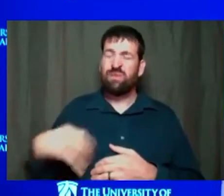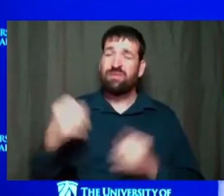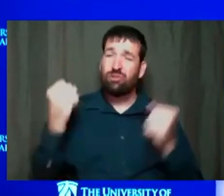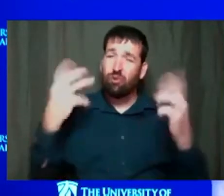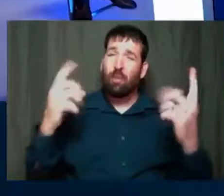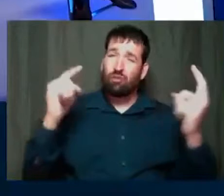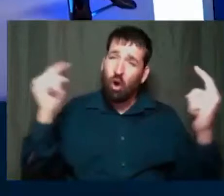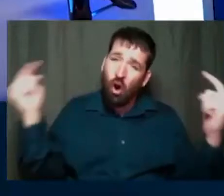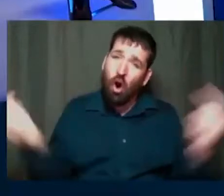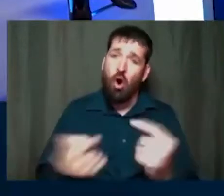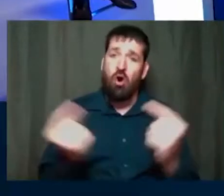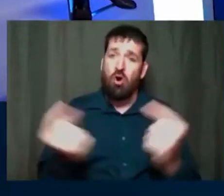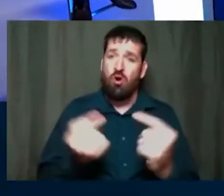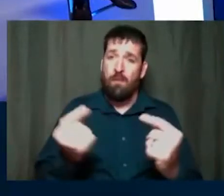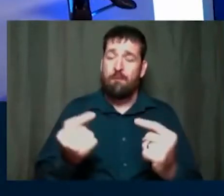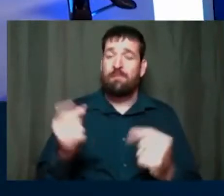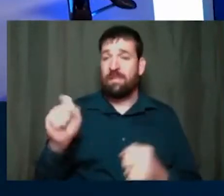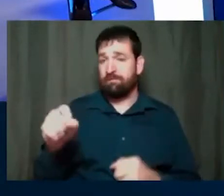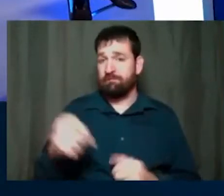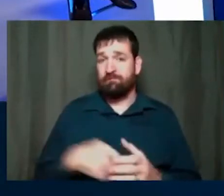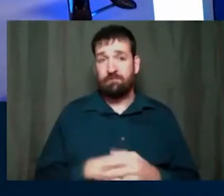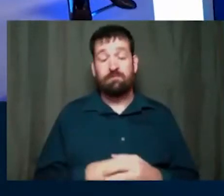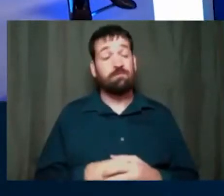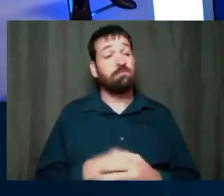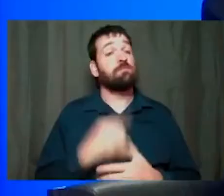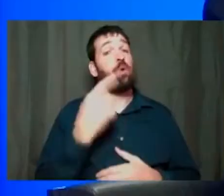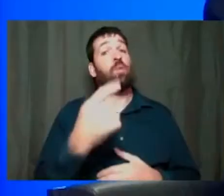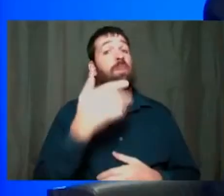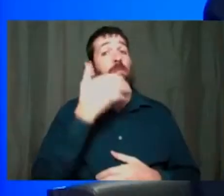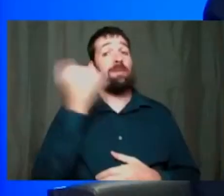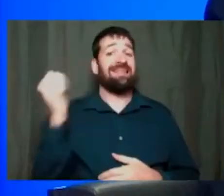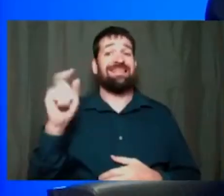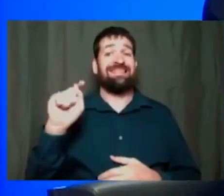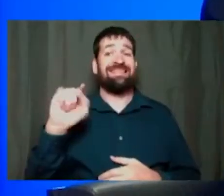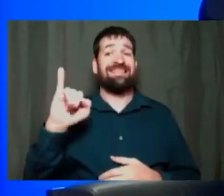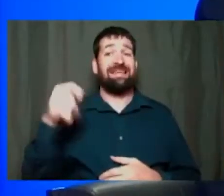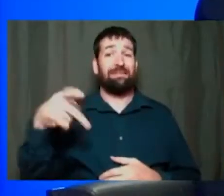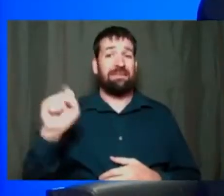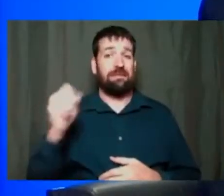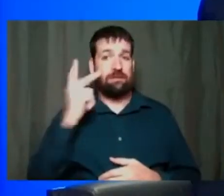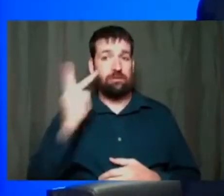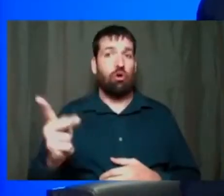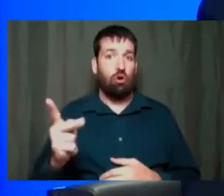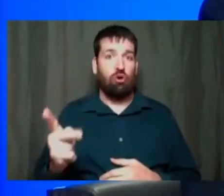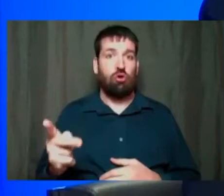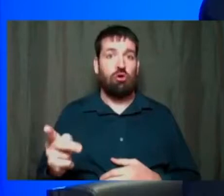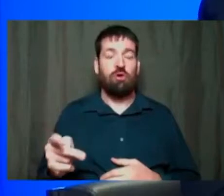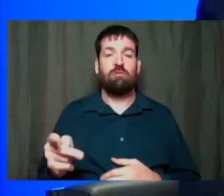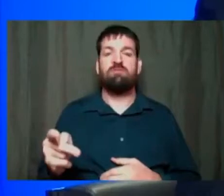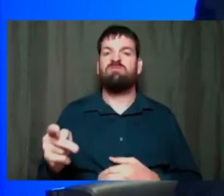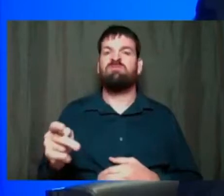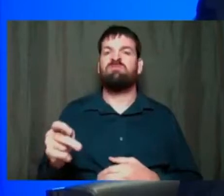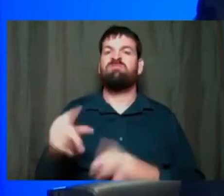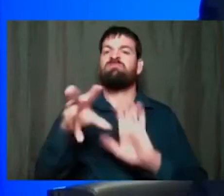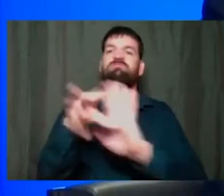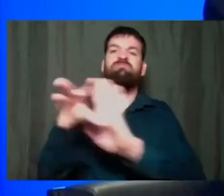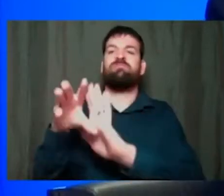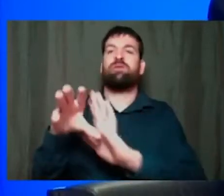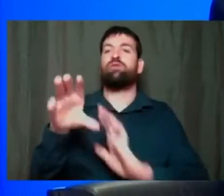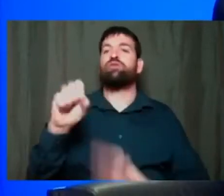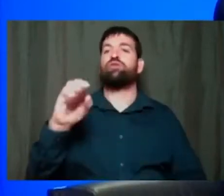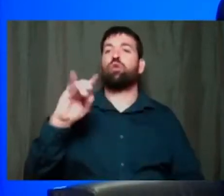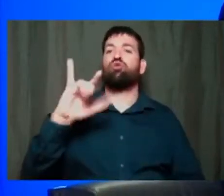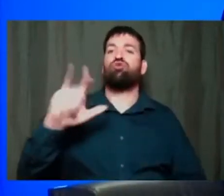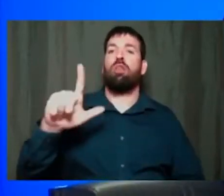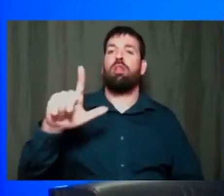yeah, long term. And one of the best tips that I saw, and I think it was the documentary, The Social Network, where the folks